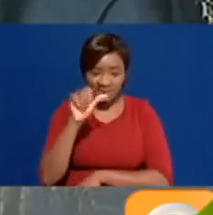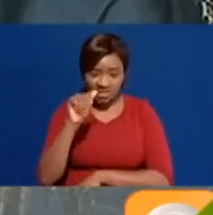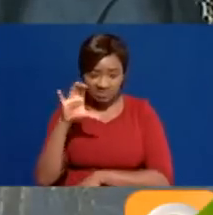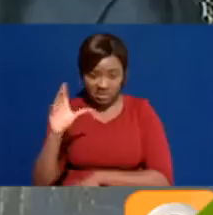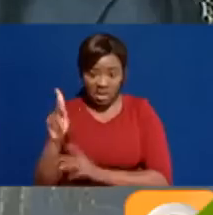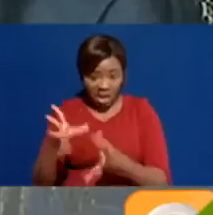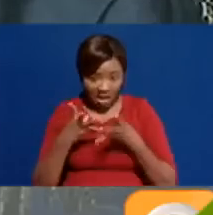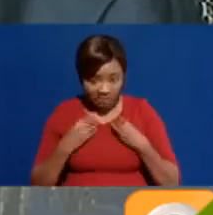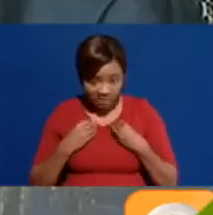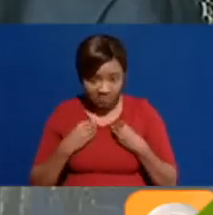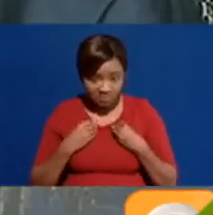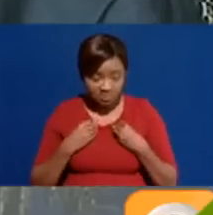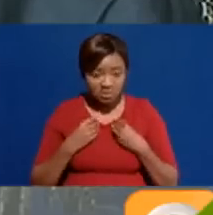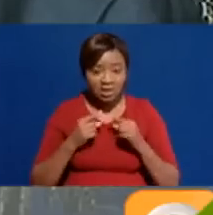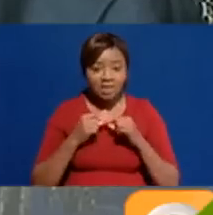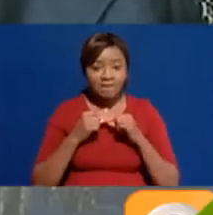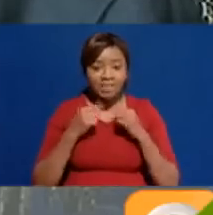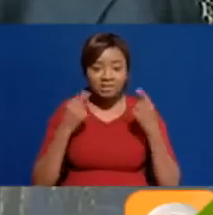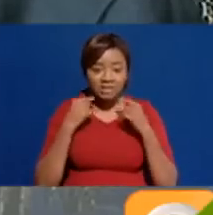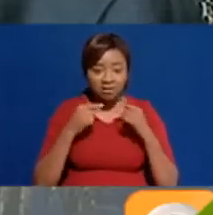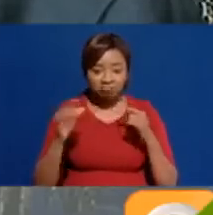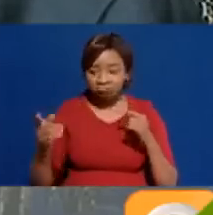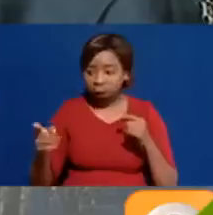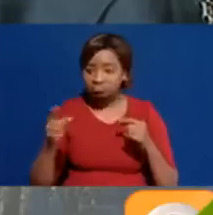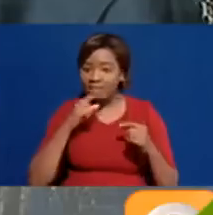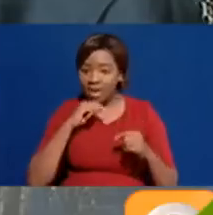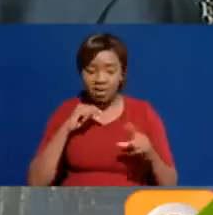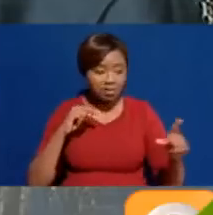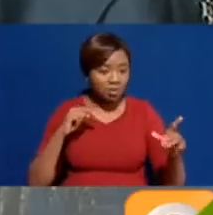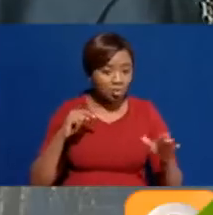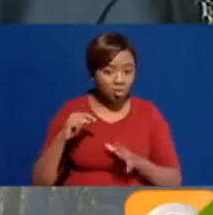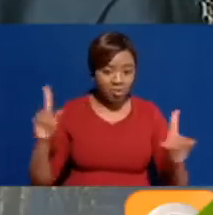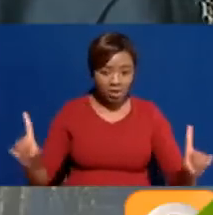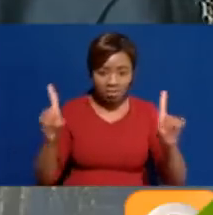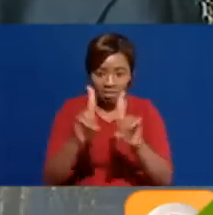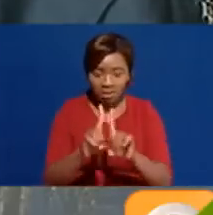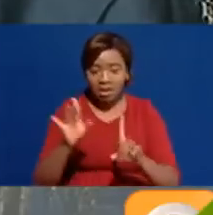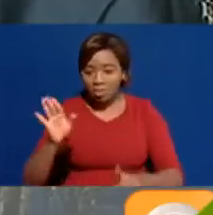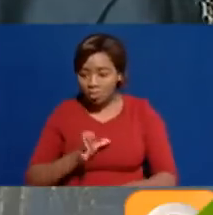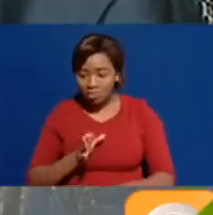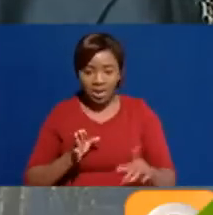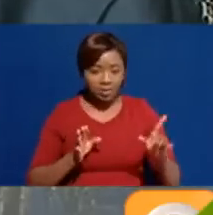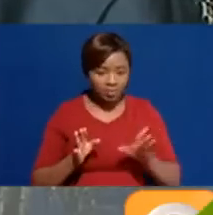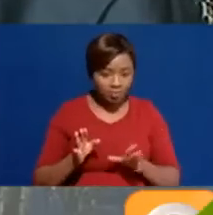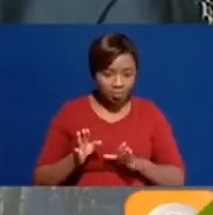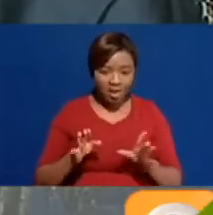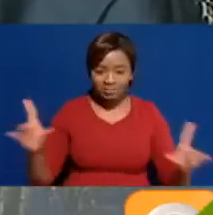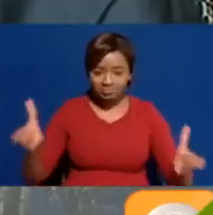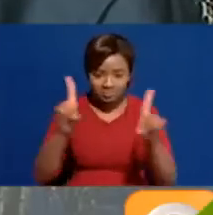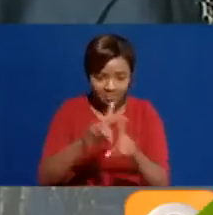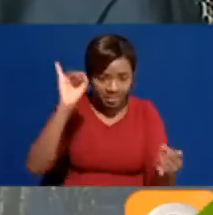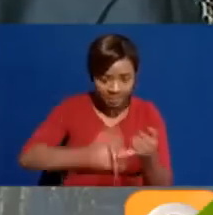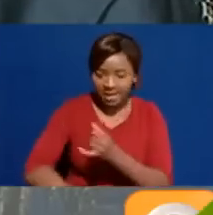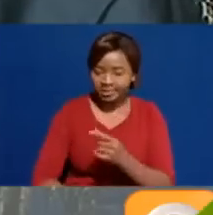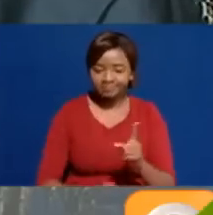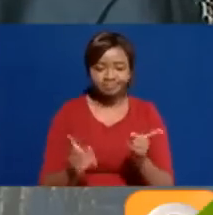priests to preside over civil marriages of same-sex couples. The Archbishop accused the Church of England